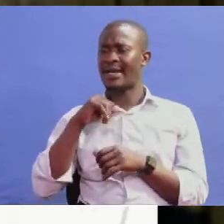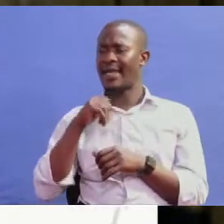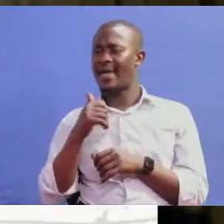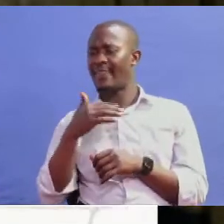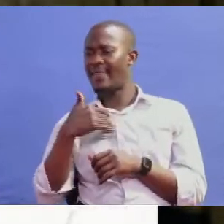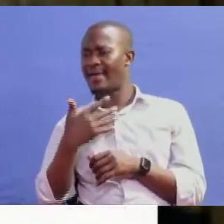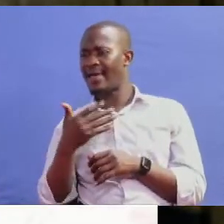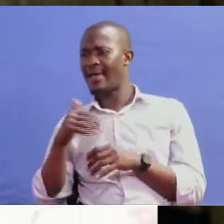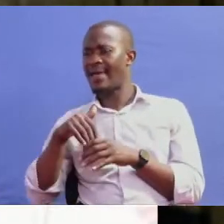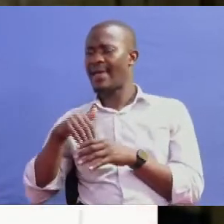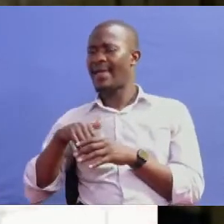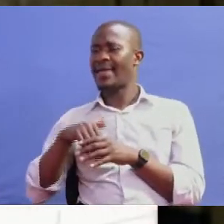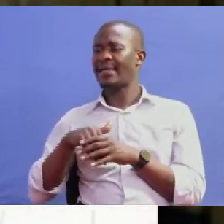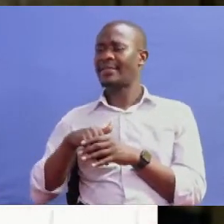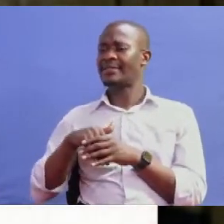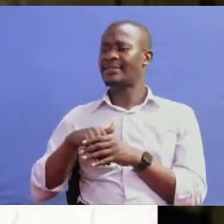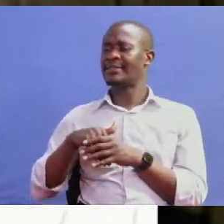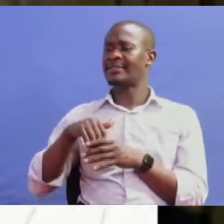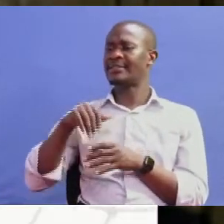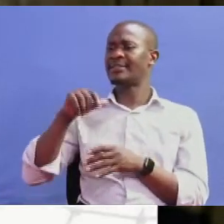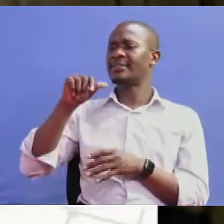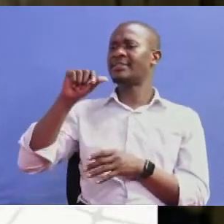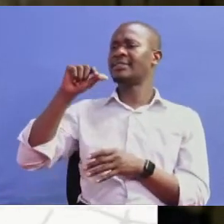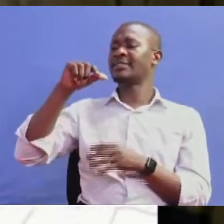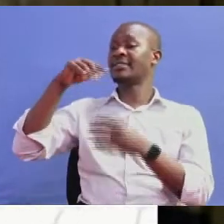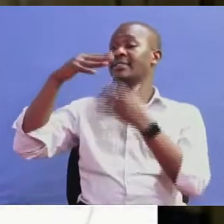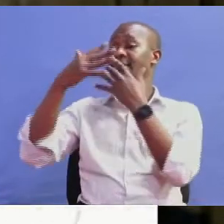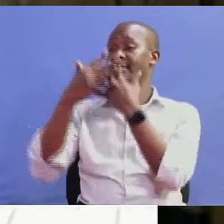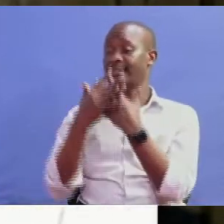others are in jail. And